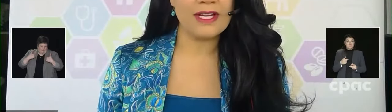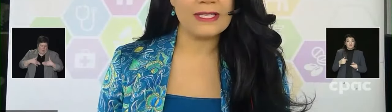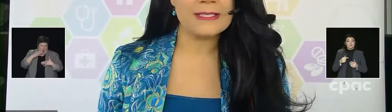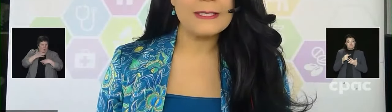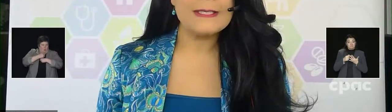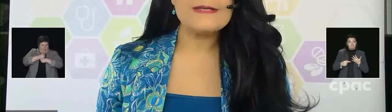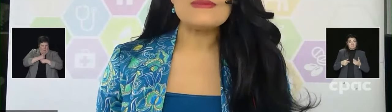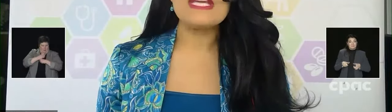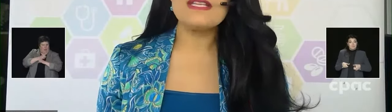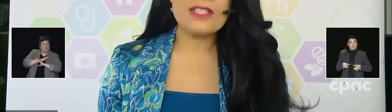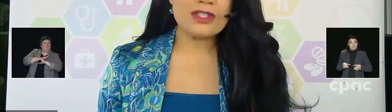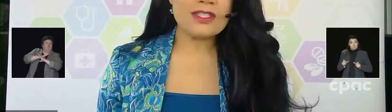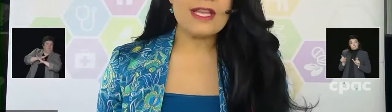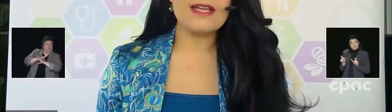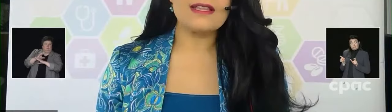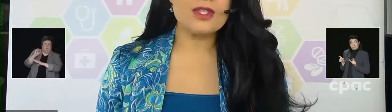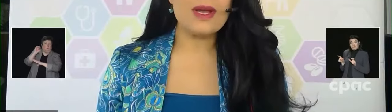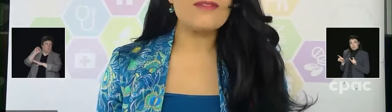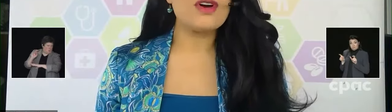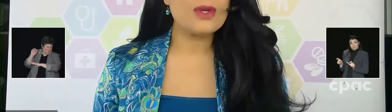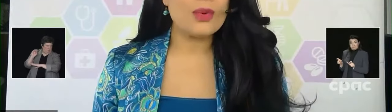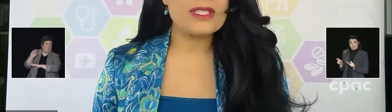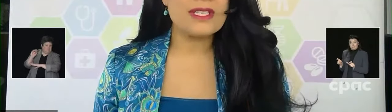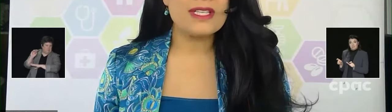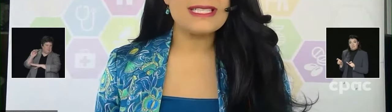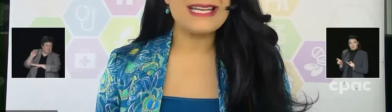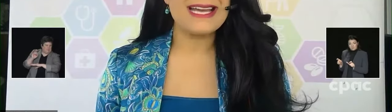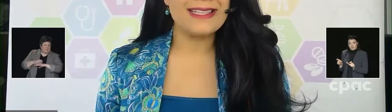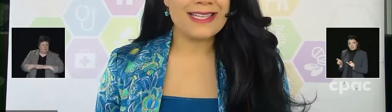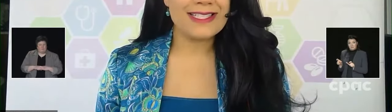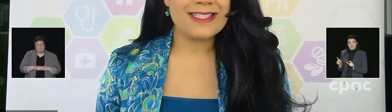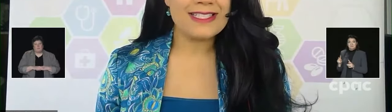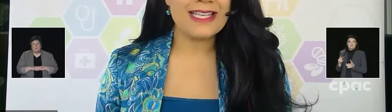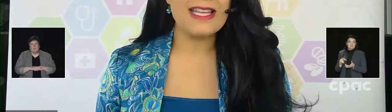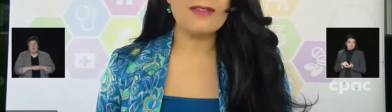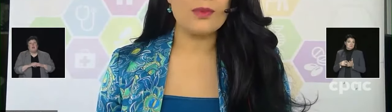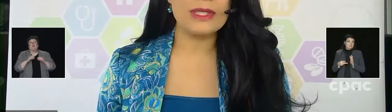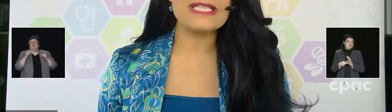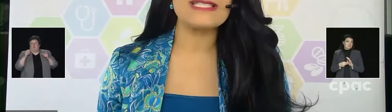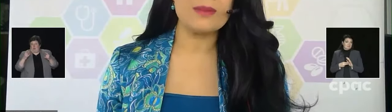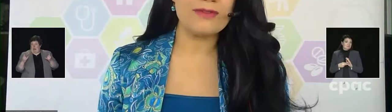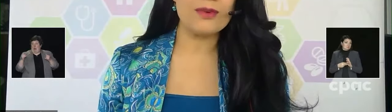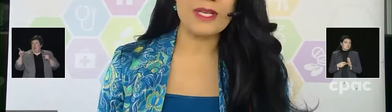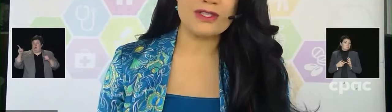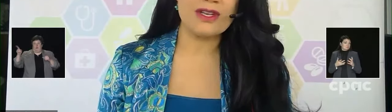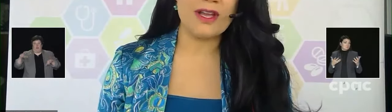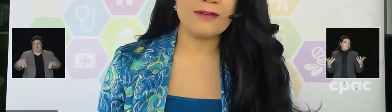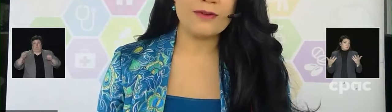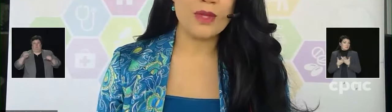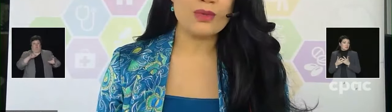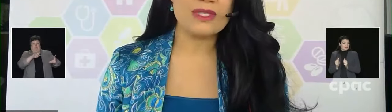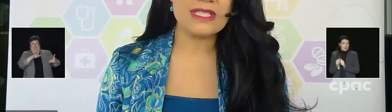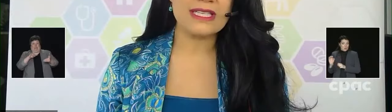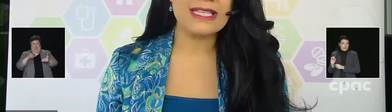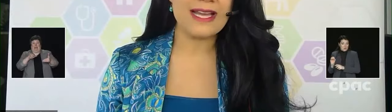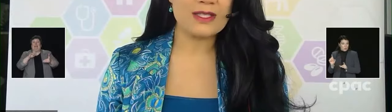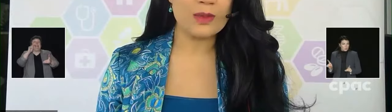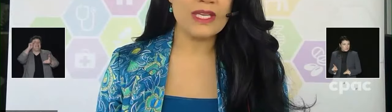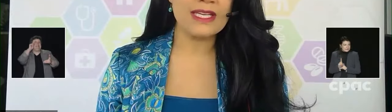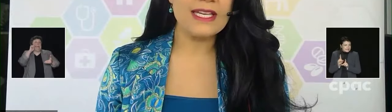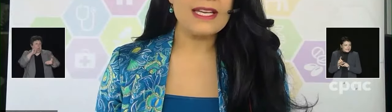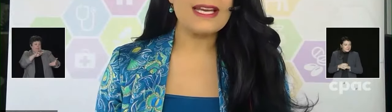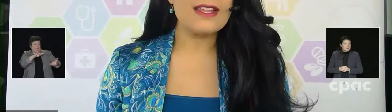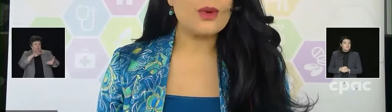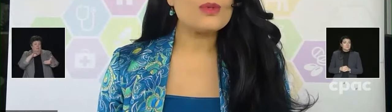Omicron variant. In addition to that, they do have ongoing studies in adolescents, and they've released some information from those